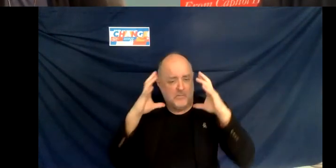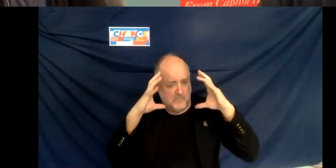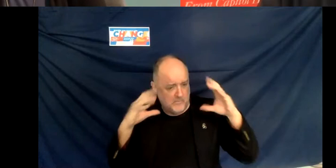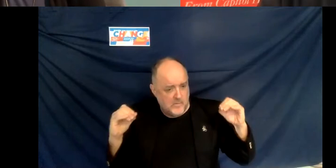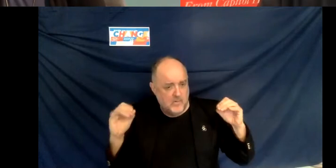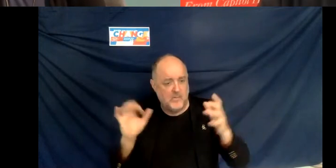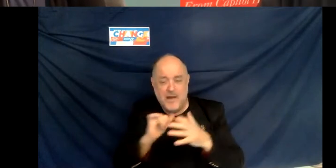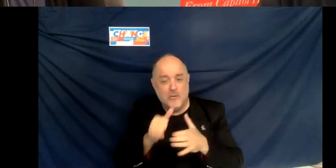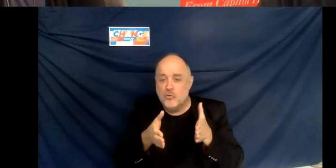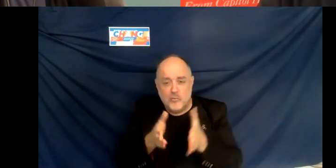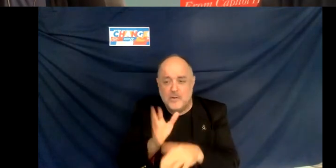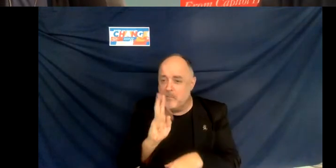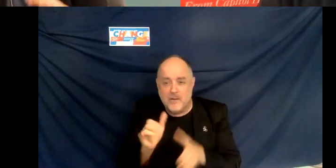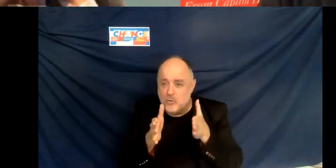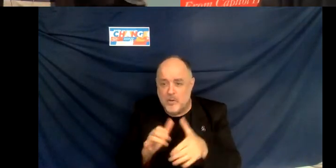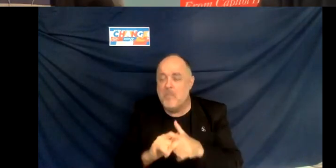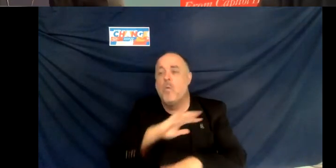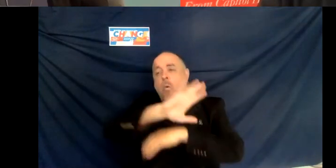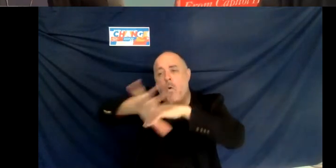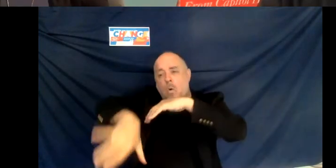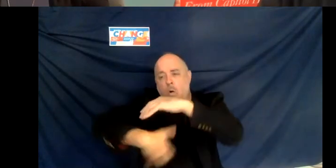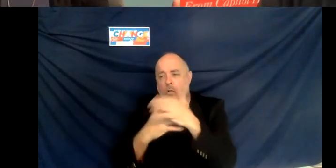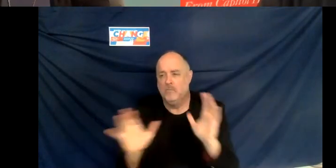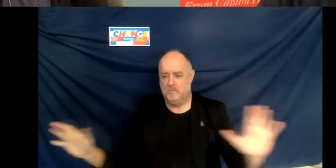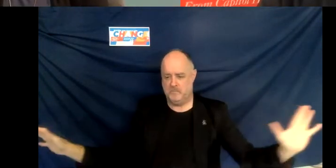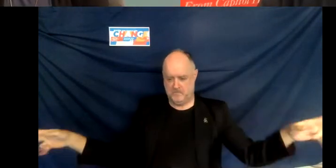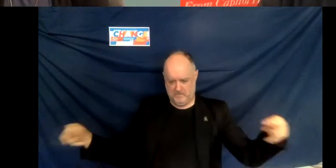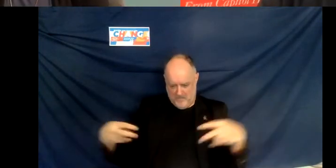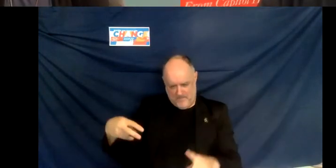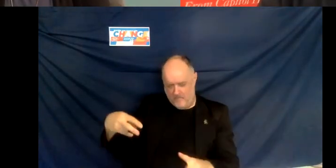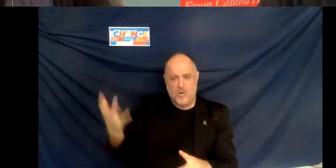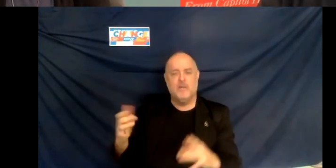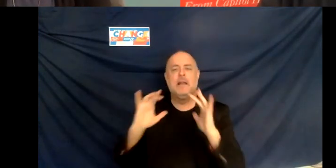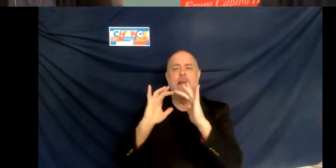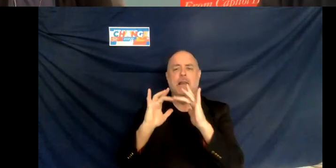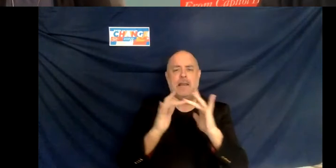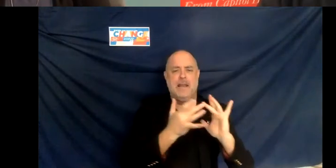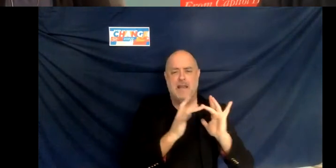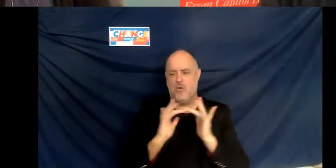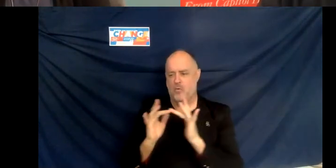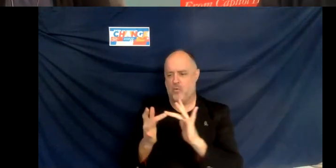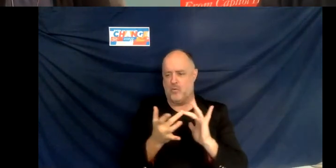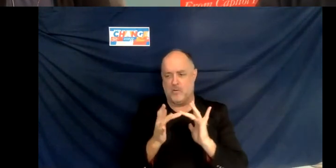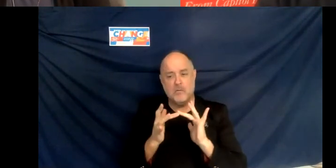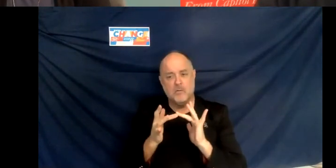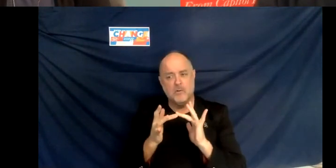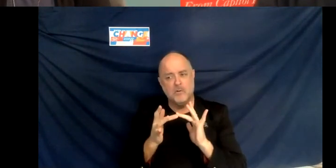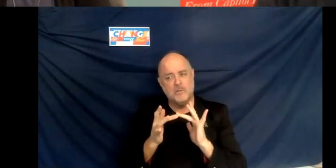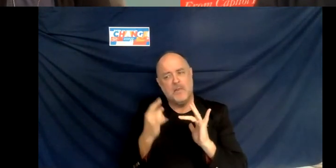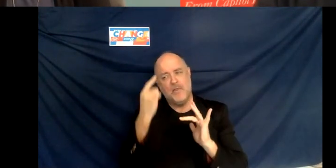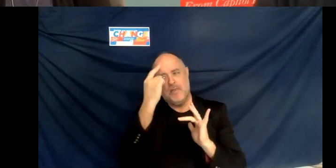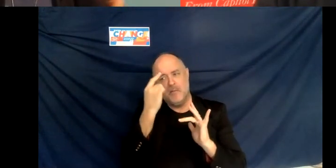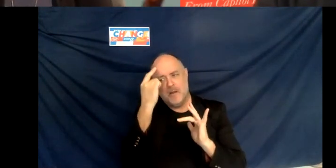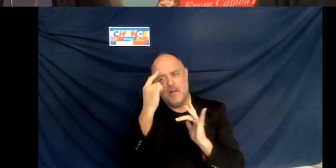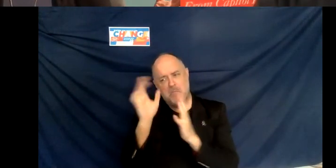on a street-by-street basis, but on an overall network basis. The colleagues that I have will go to